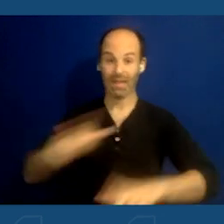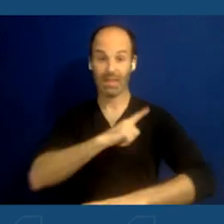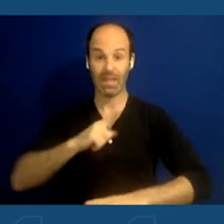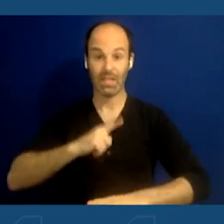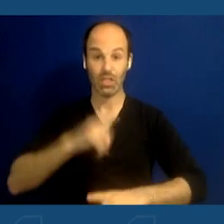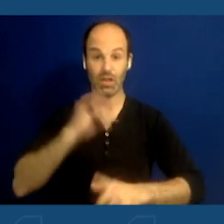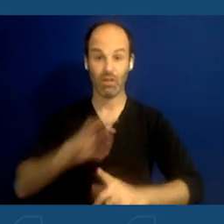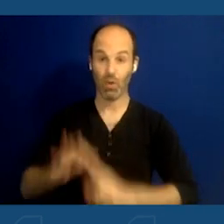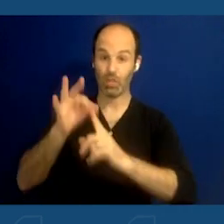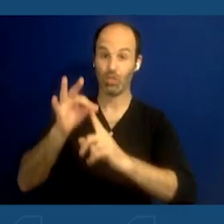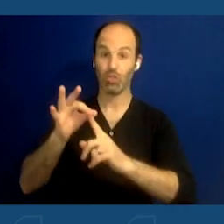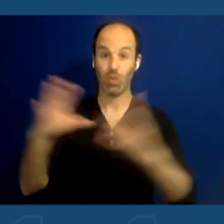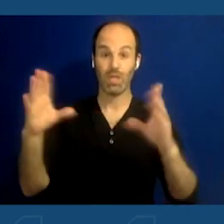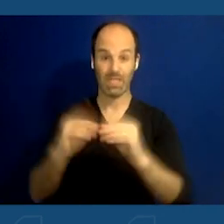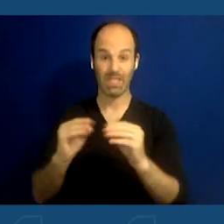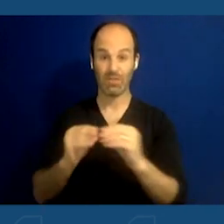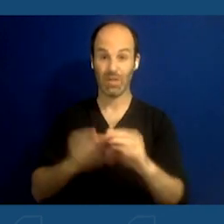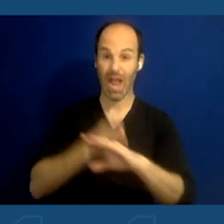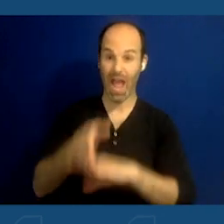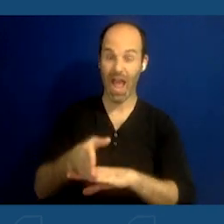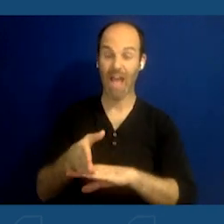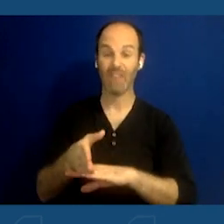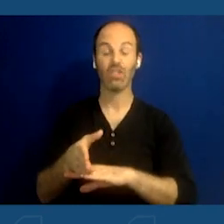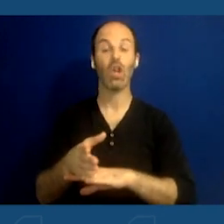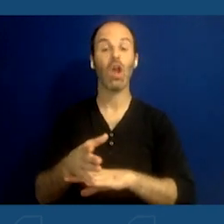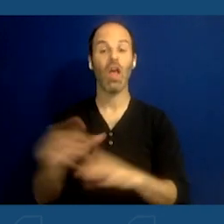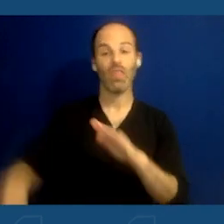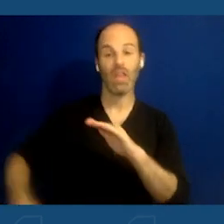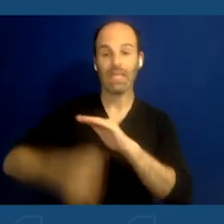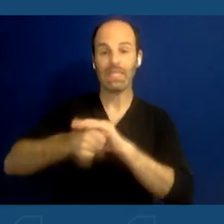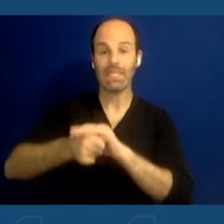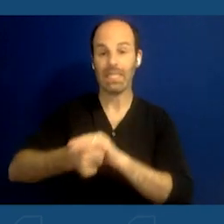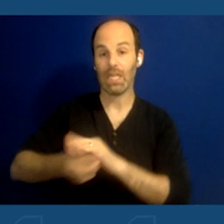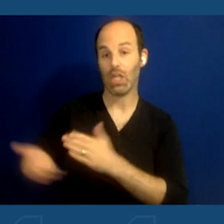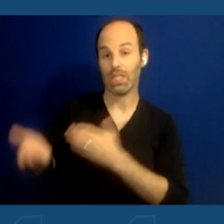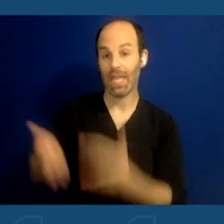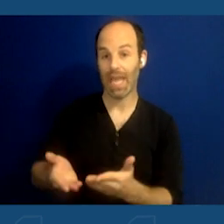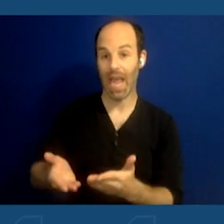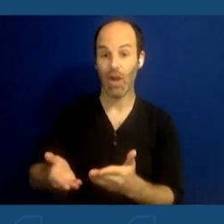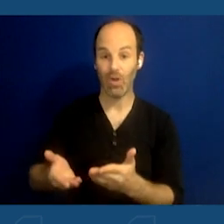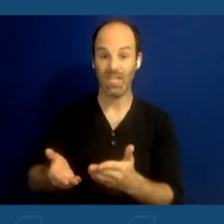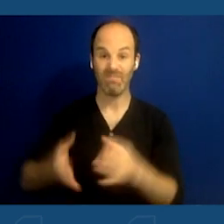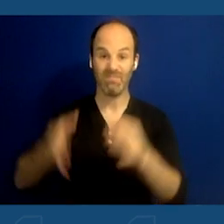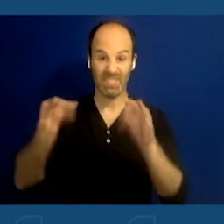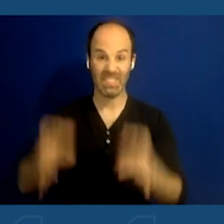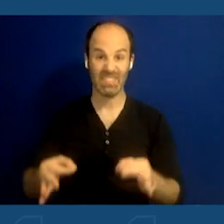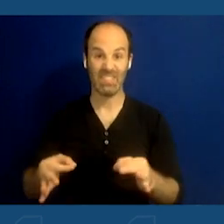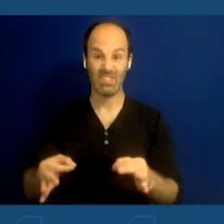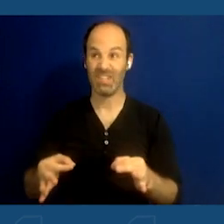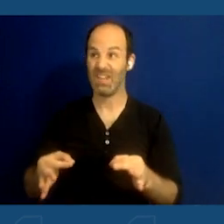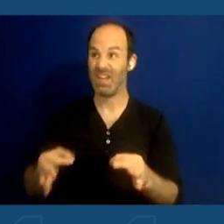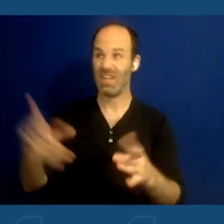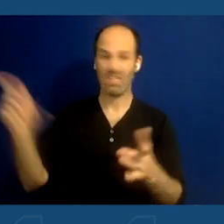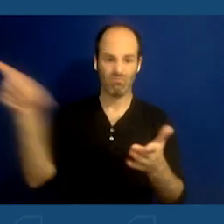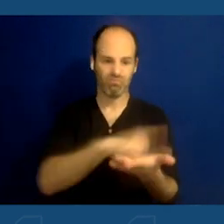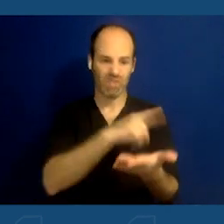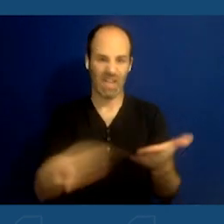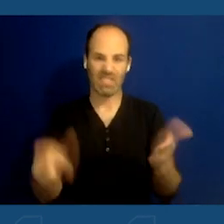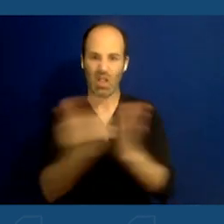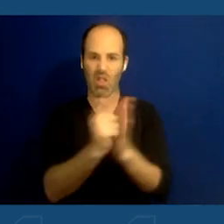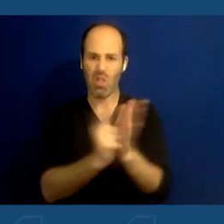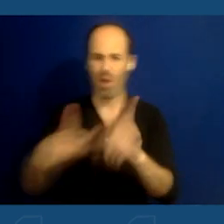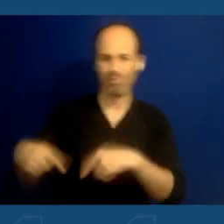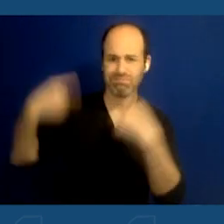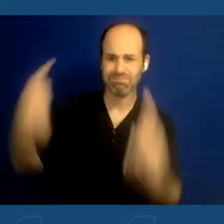aftermath of the concealed carry changes, the striking down of a law that's been on the books in the state of New York since about 108